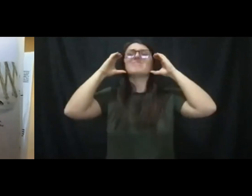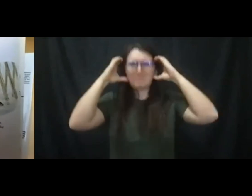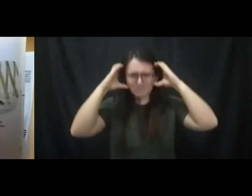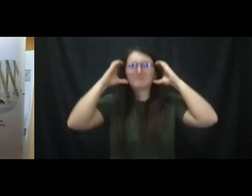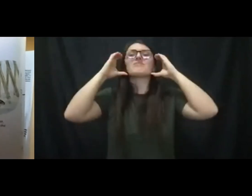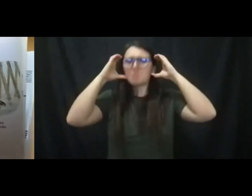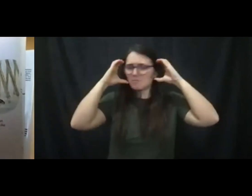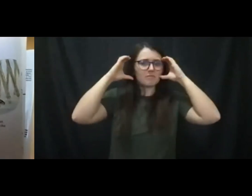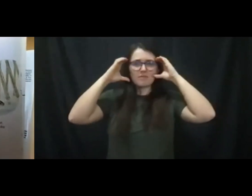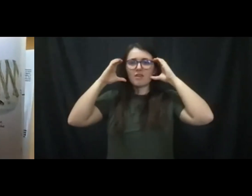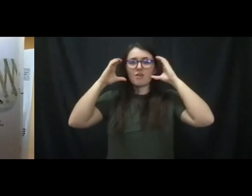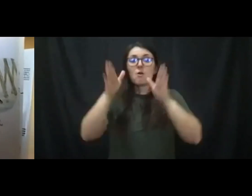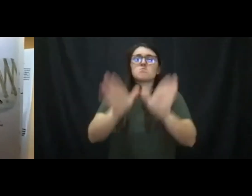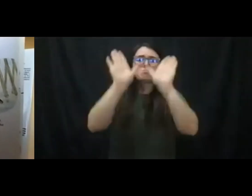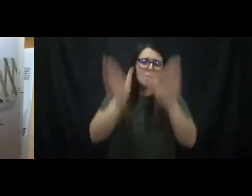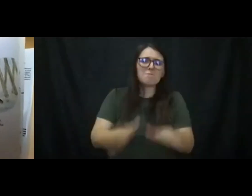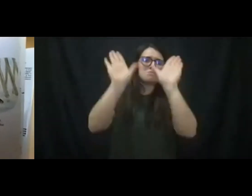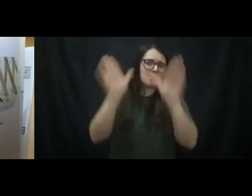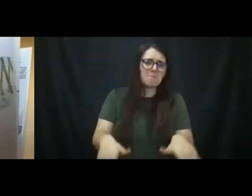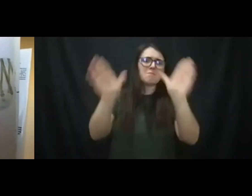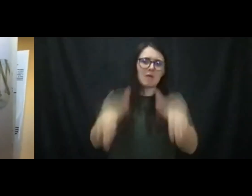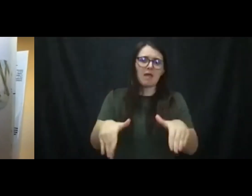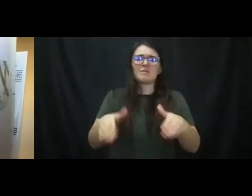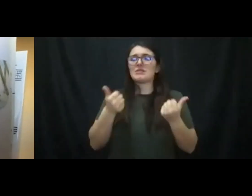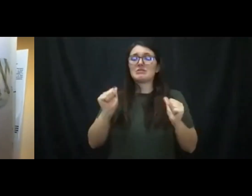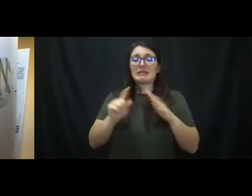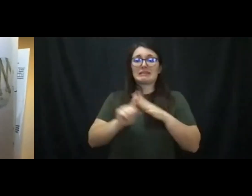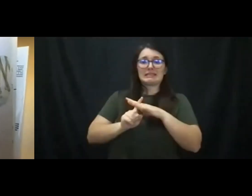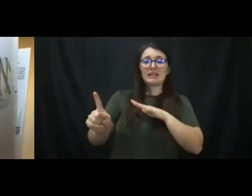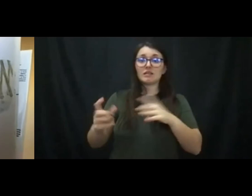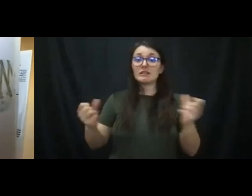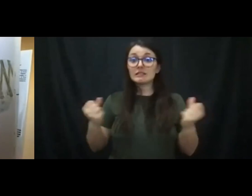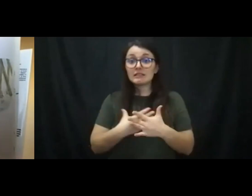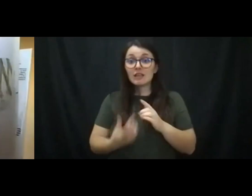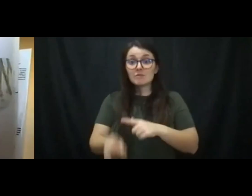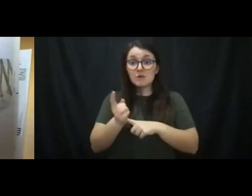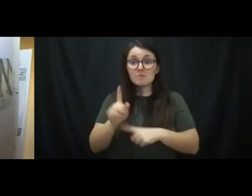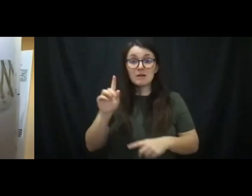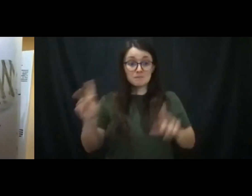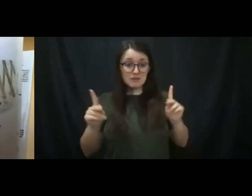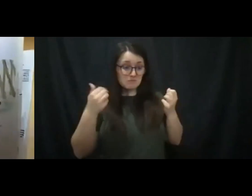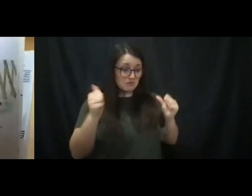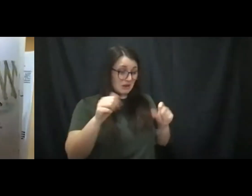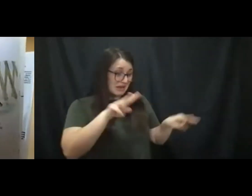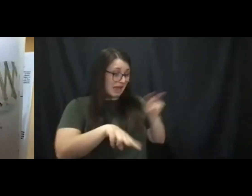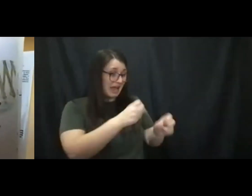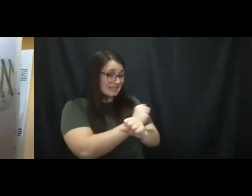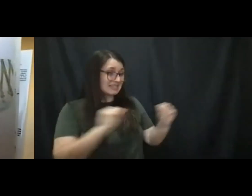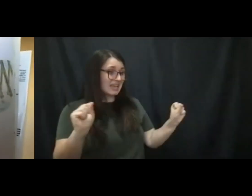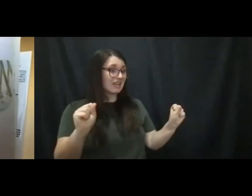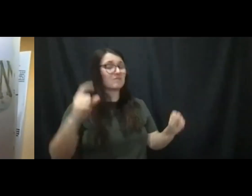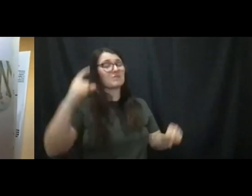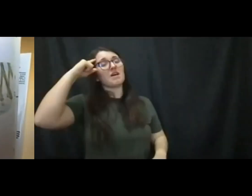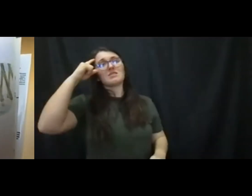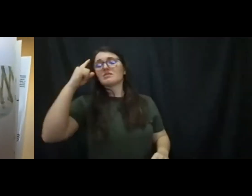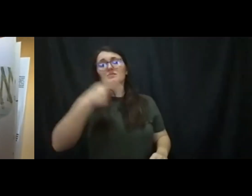thrashed his tail to free himself. It was a terrible moment. The people trying to save Humphrey thought it might be the end.